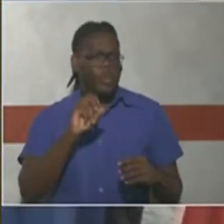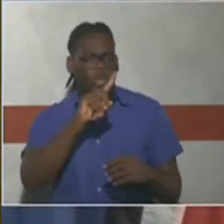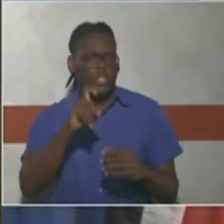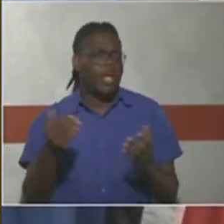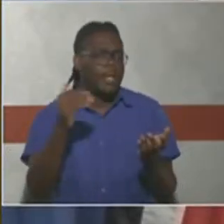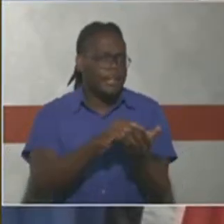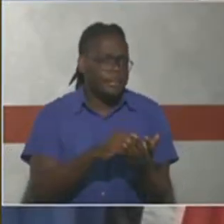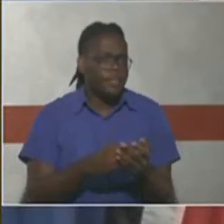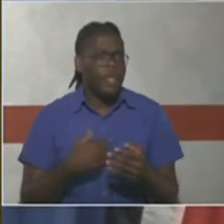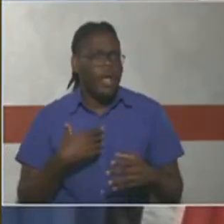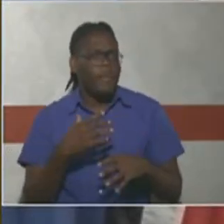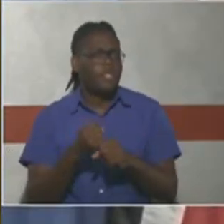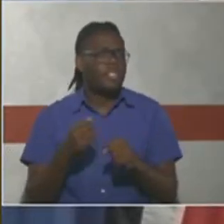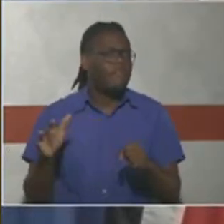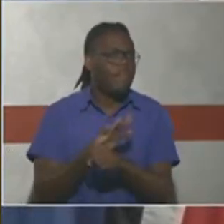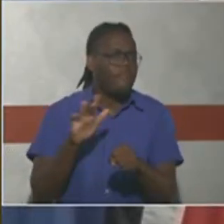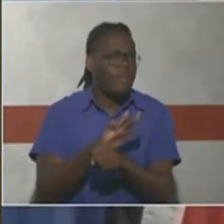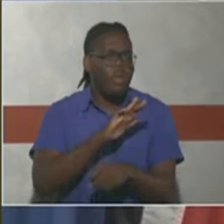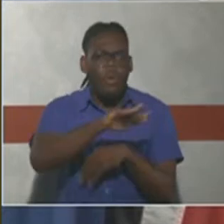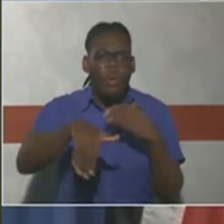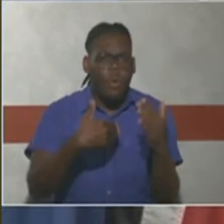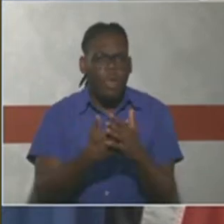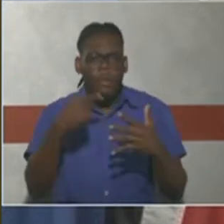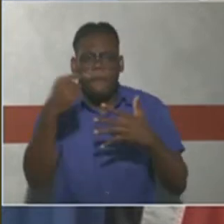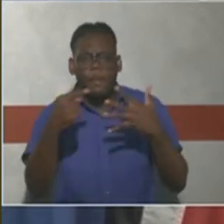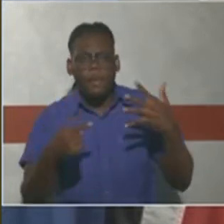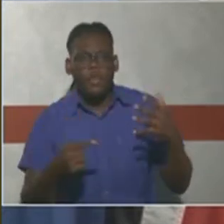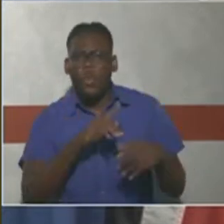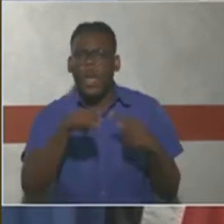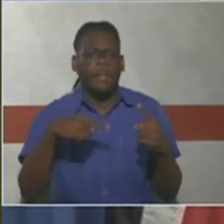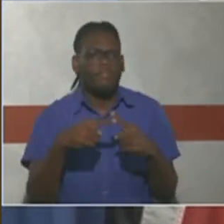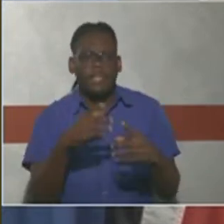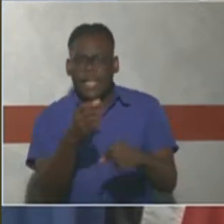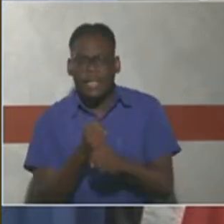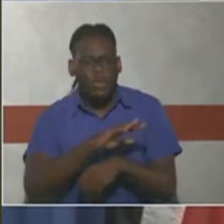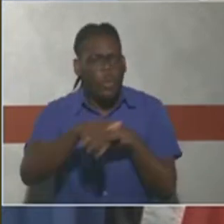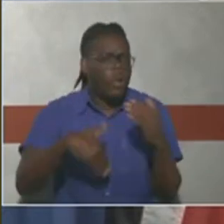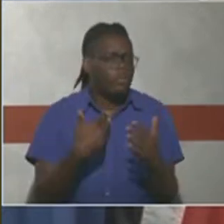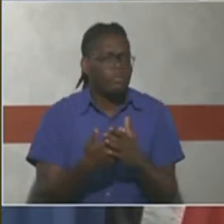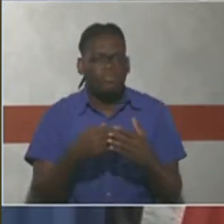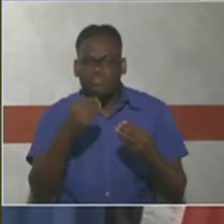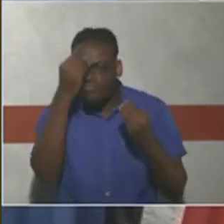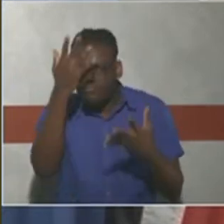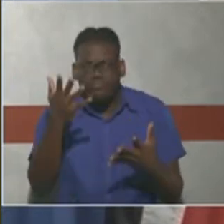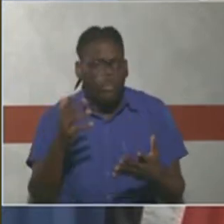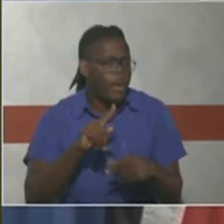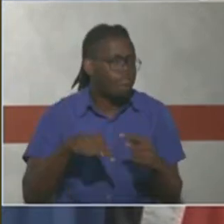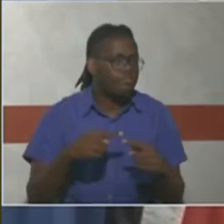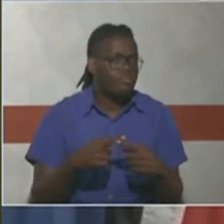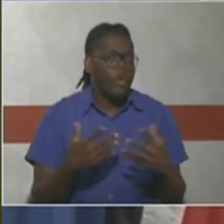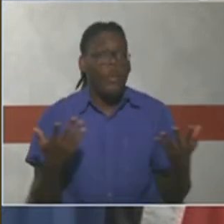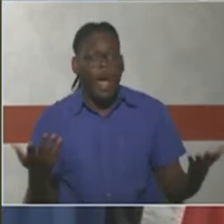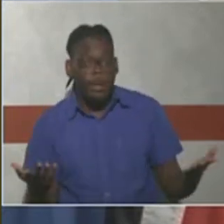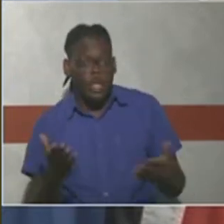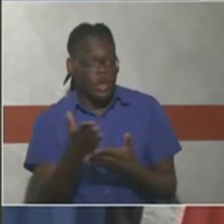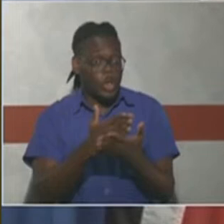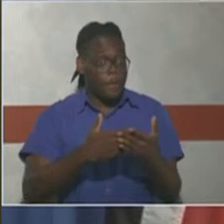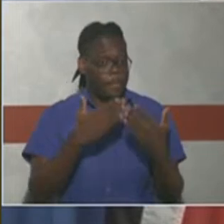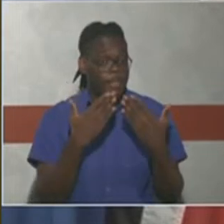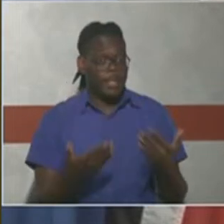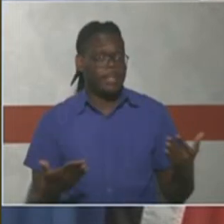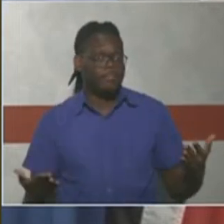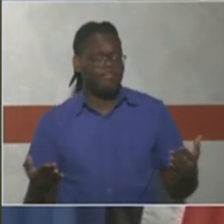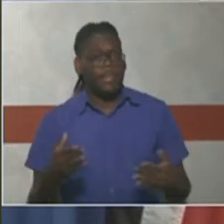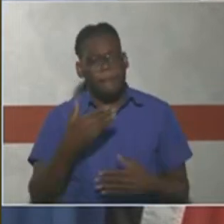There are some things, that are better left behind closed doors, but we have not seen anything that we